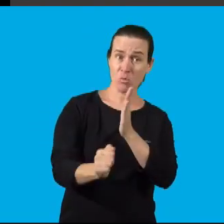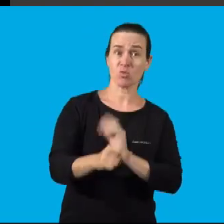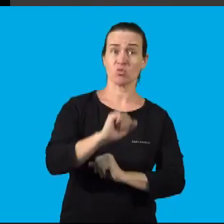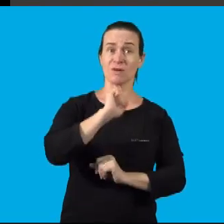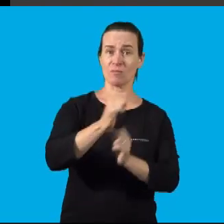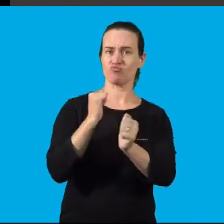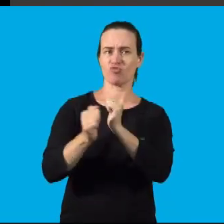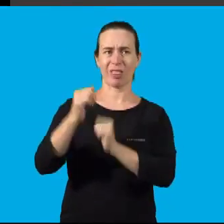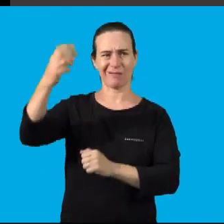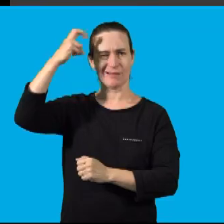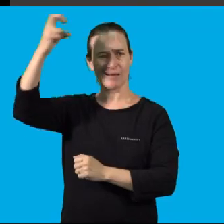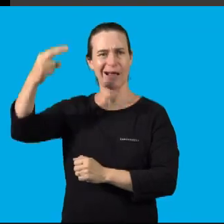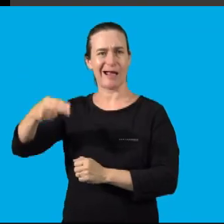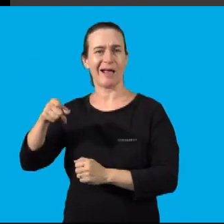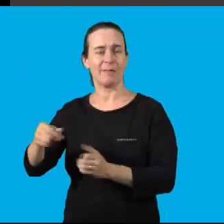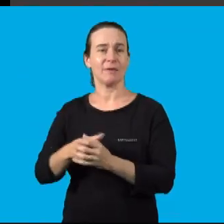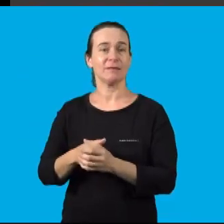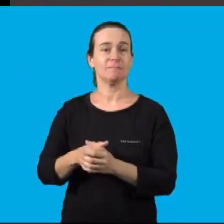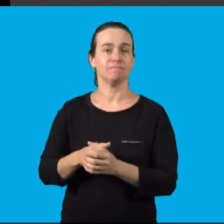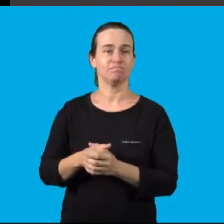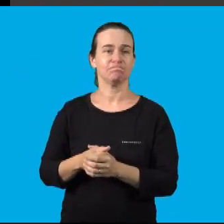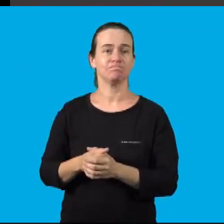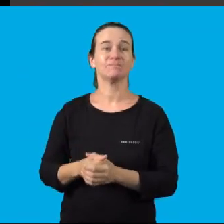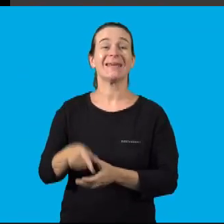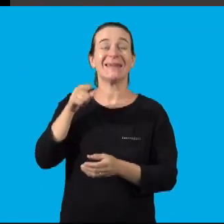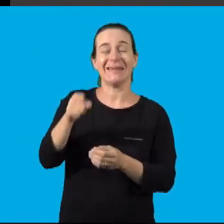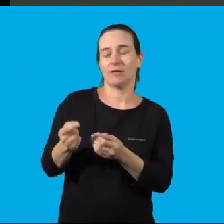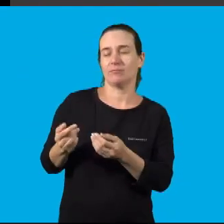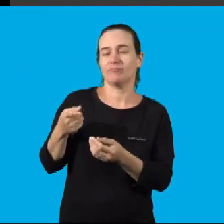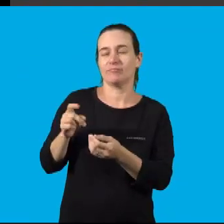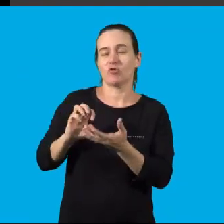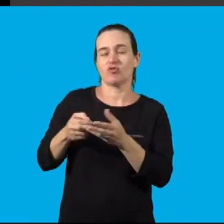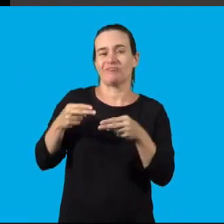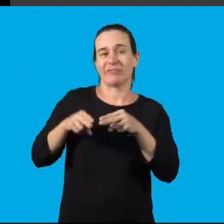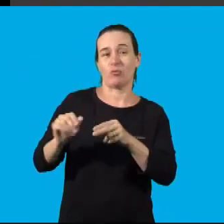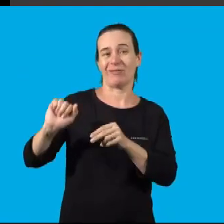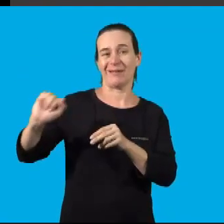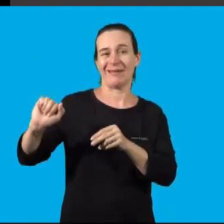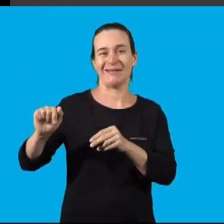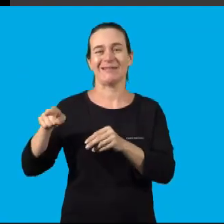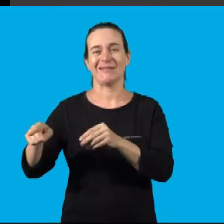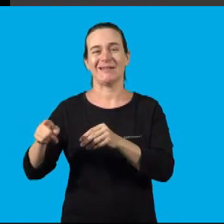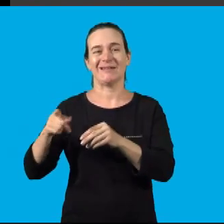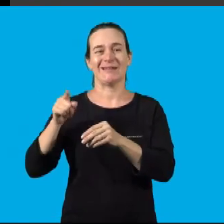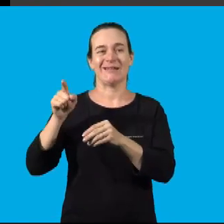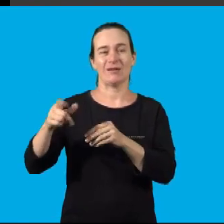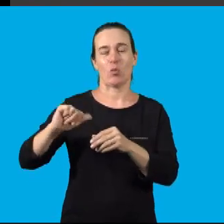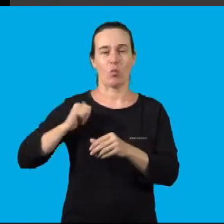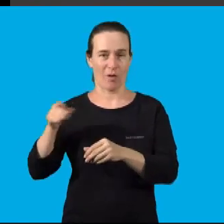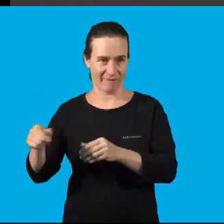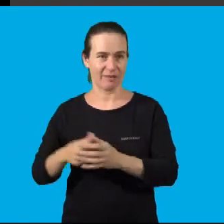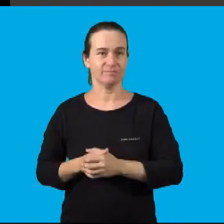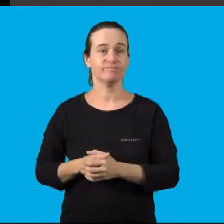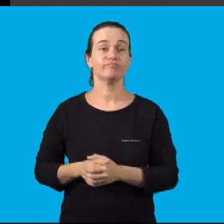and seduced and married his former queen, Gertrude. Now, let's provide evidence of this. The ghost of